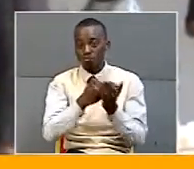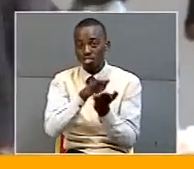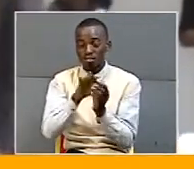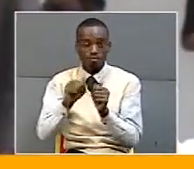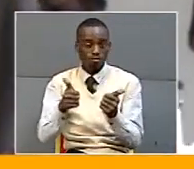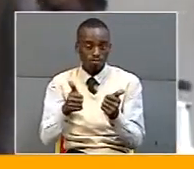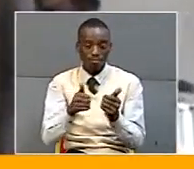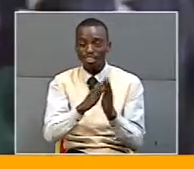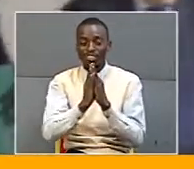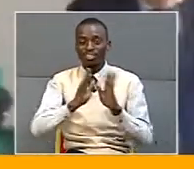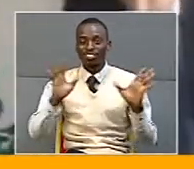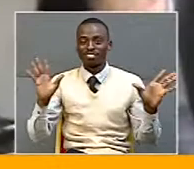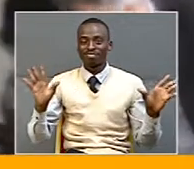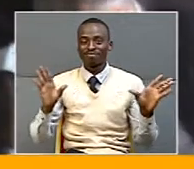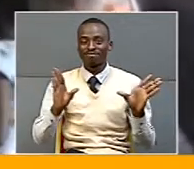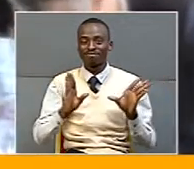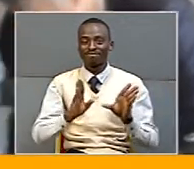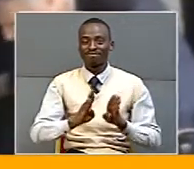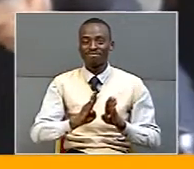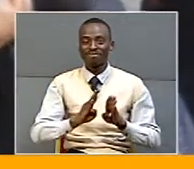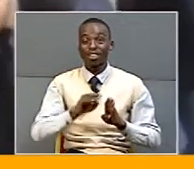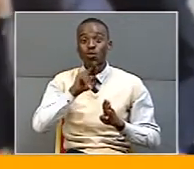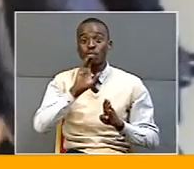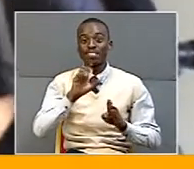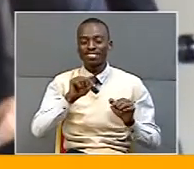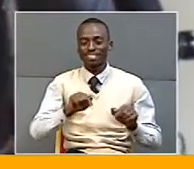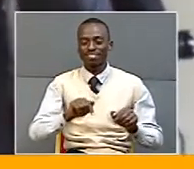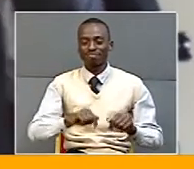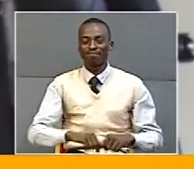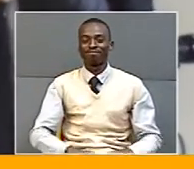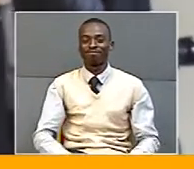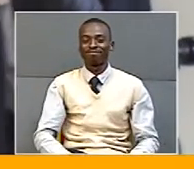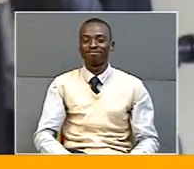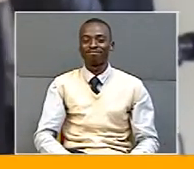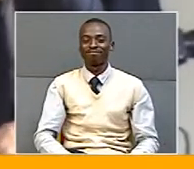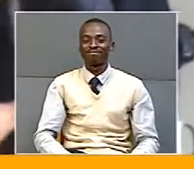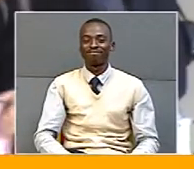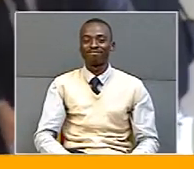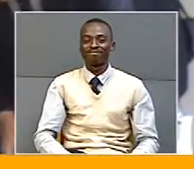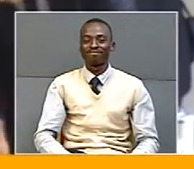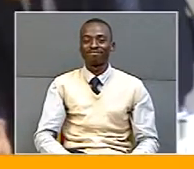I'm Navka Farida and Robert Katamba reporting in Kampala.